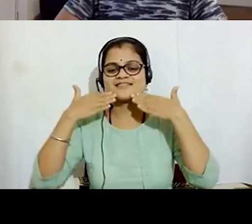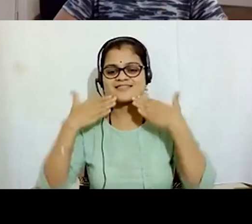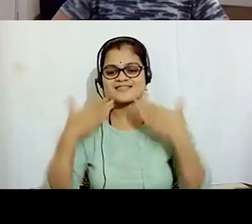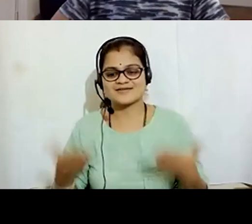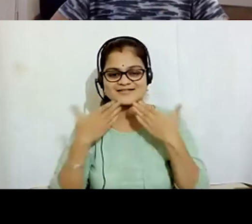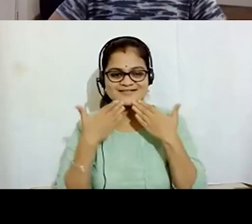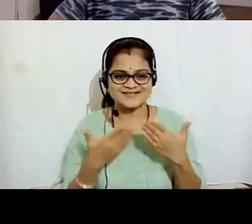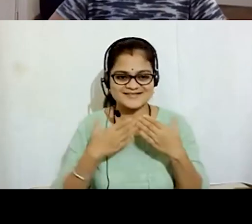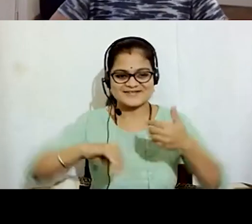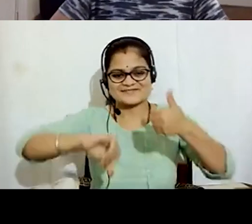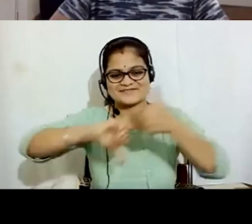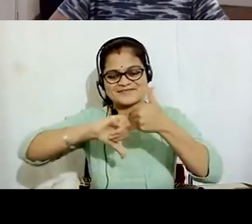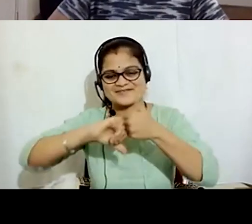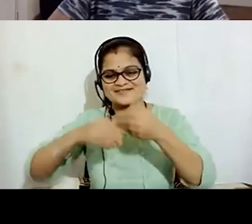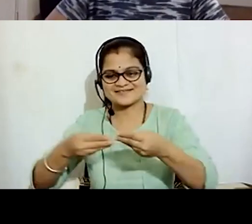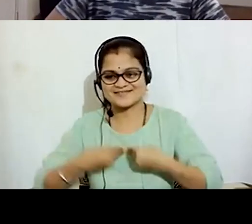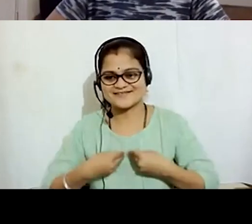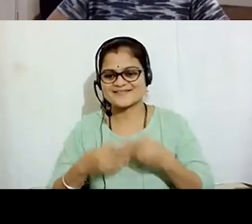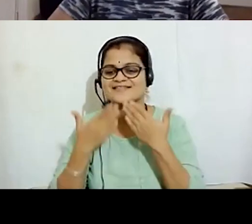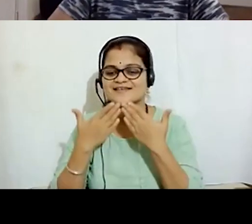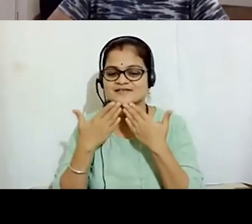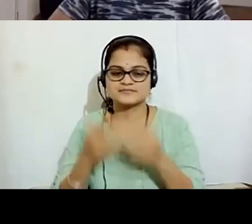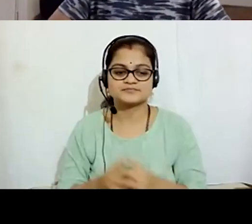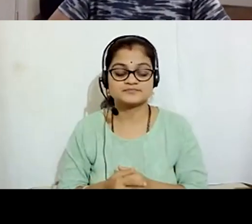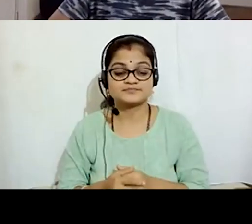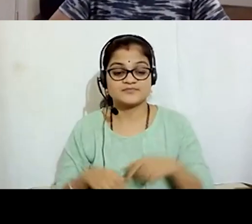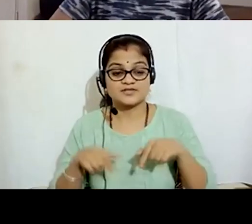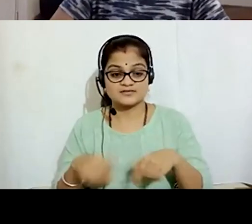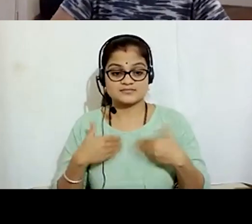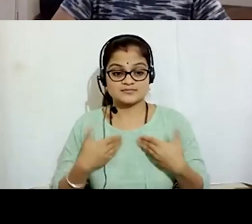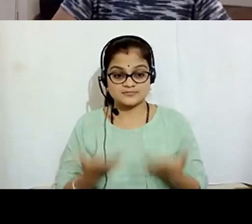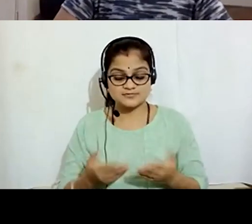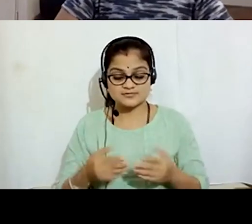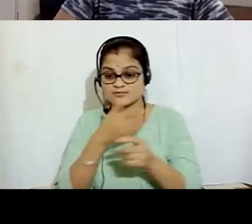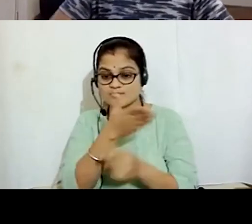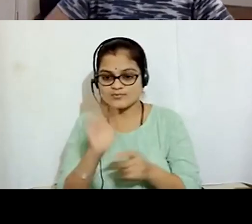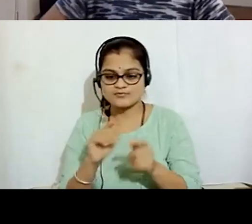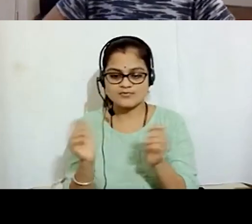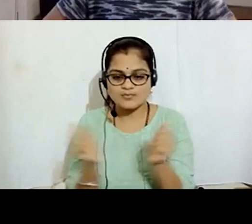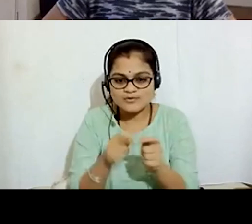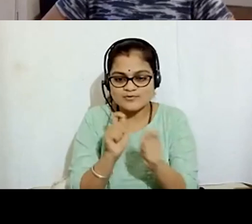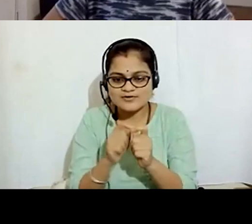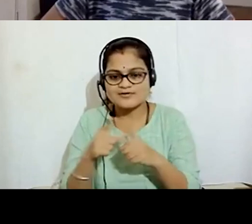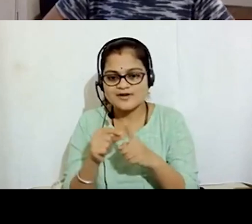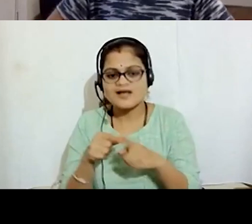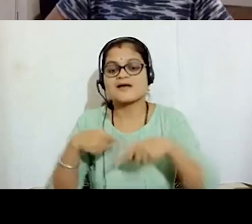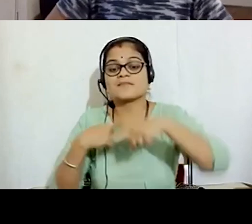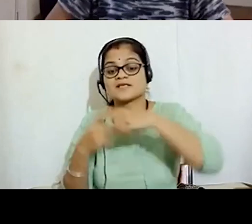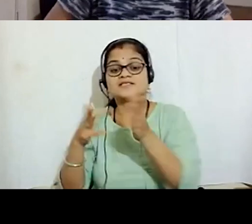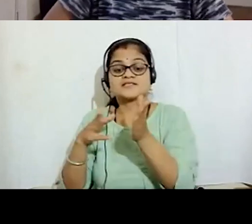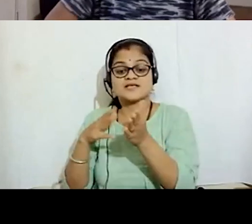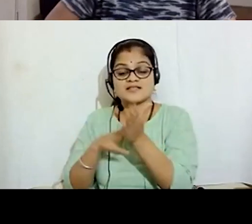the you. feedback, Yoel. Yeah. absolutely. It was a pleasure working with all of you, and thank you so much to Map